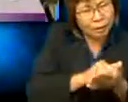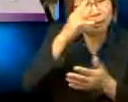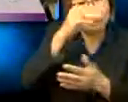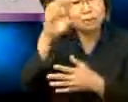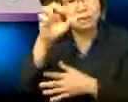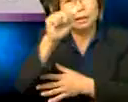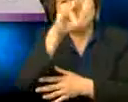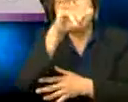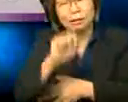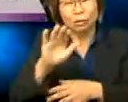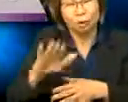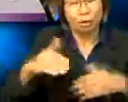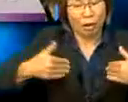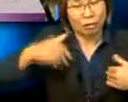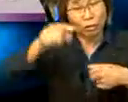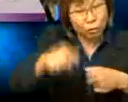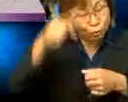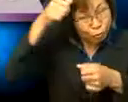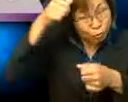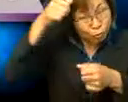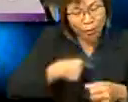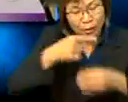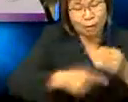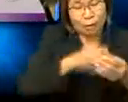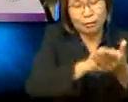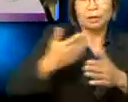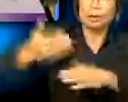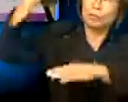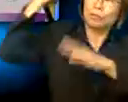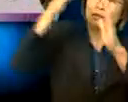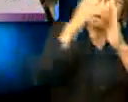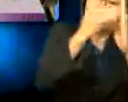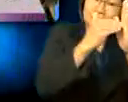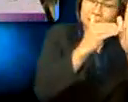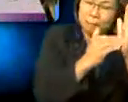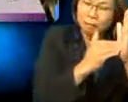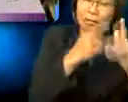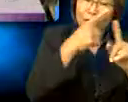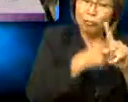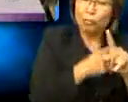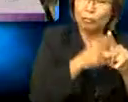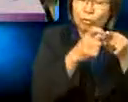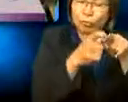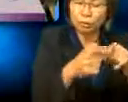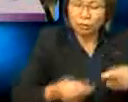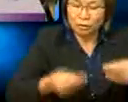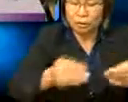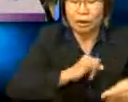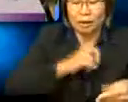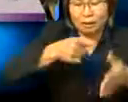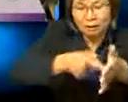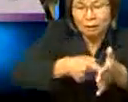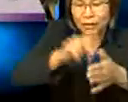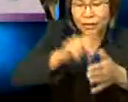You have reminded me about that in the previous lesson. From the words given, I need to use the